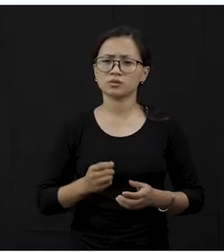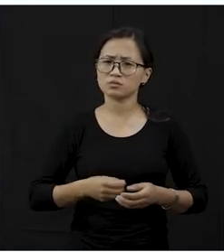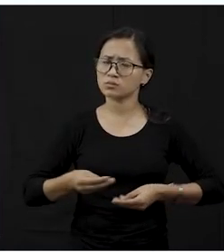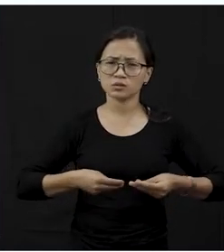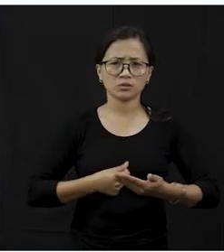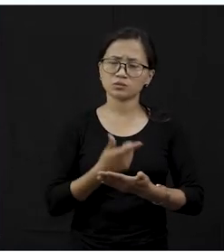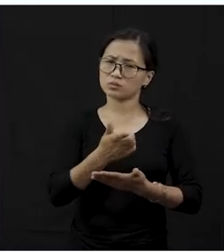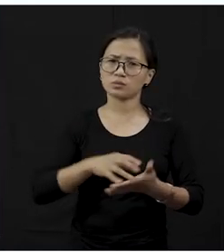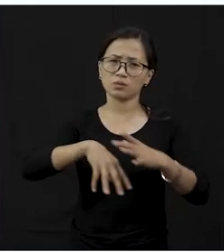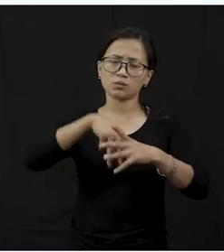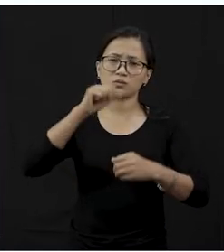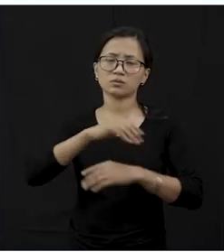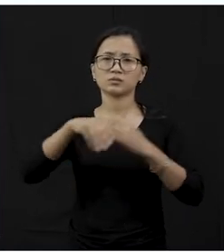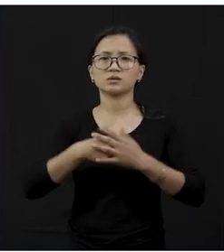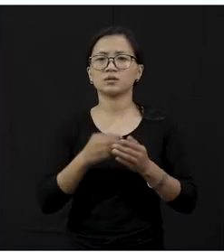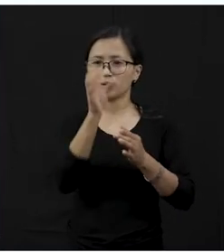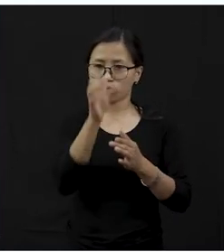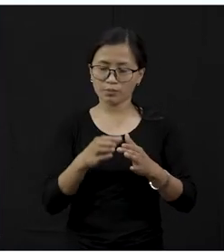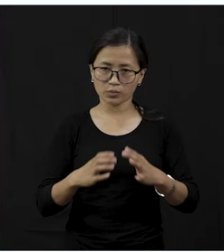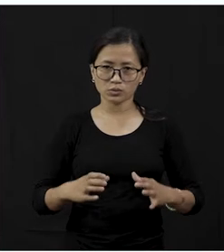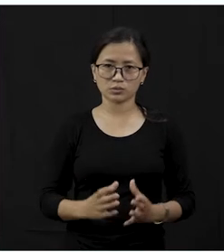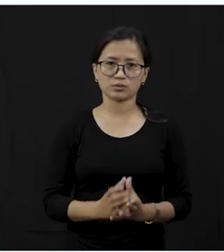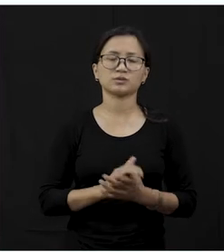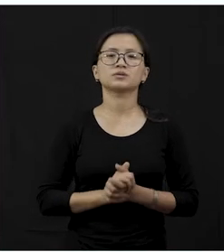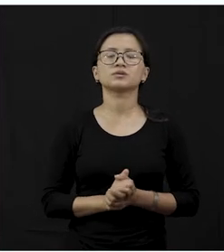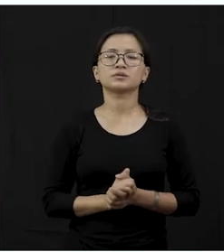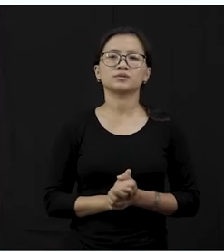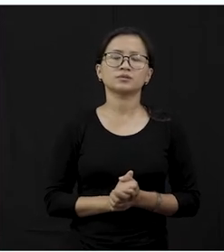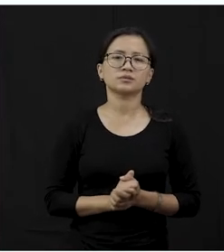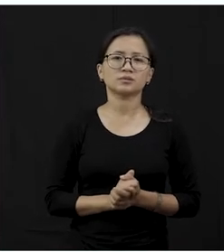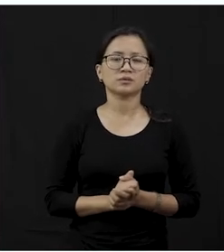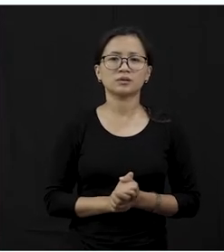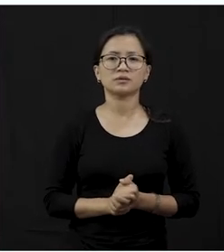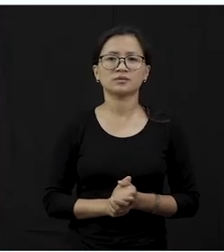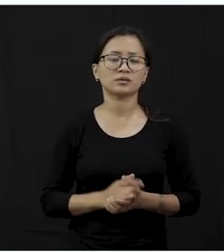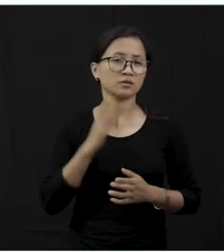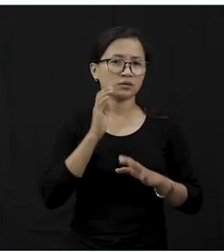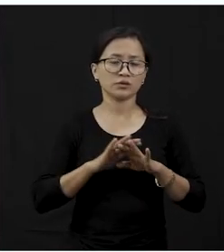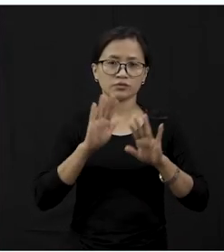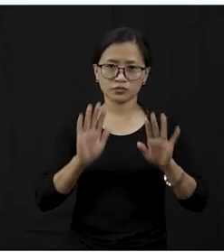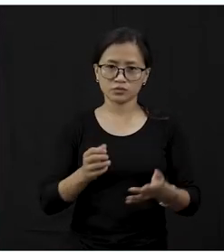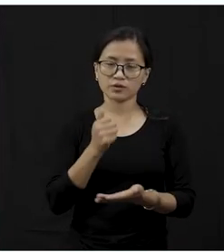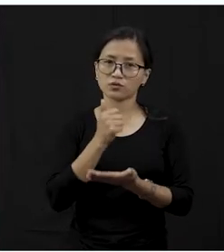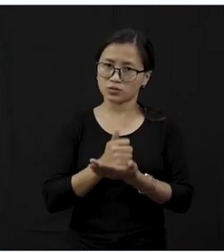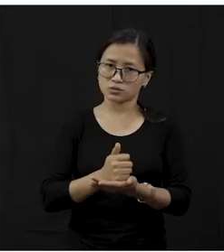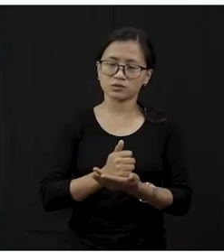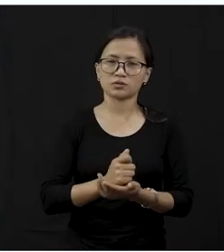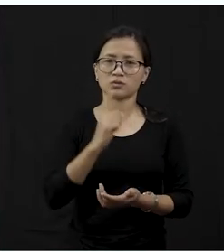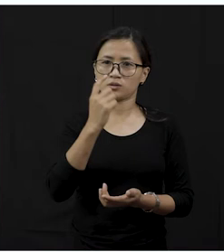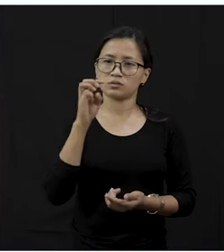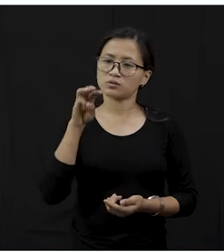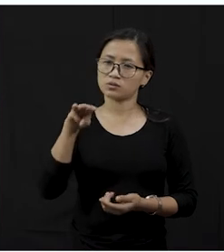the bottles now. So now he wants to order again another 1,000 boxes. So if he orders for